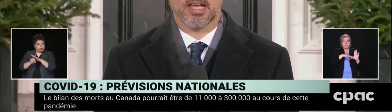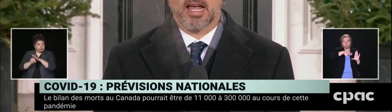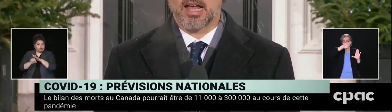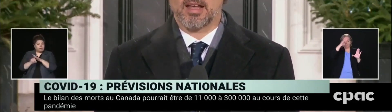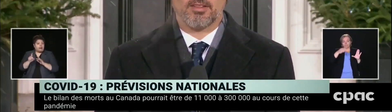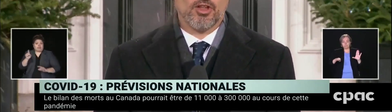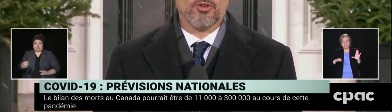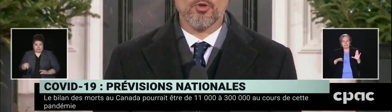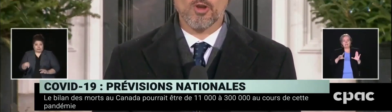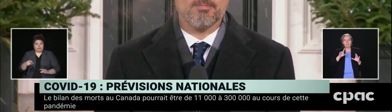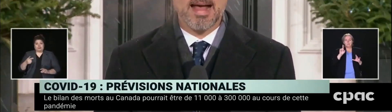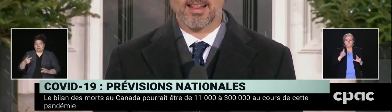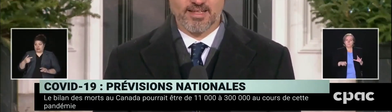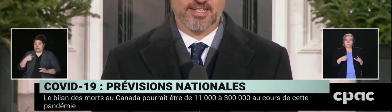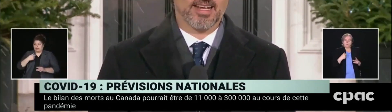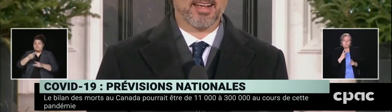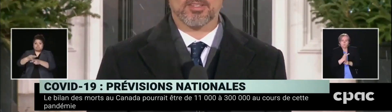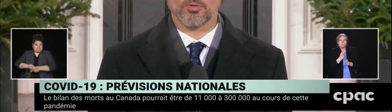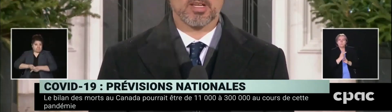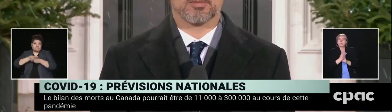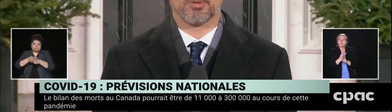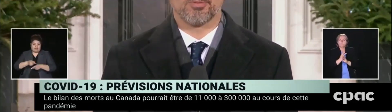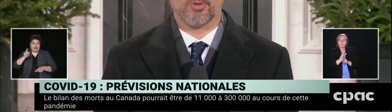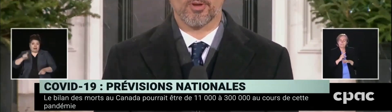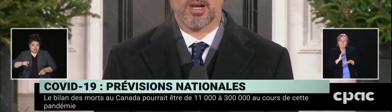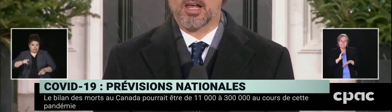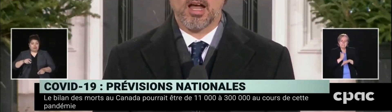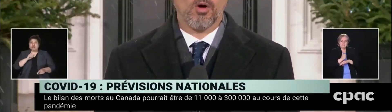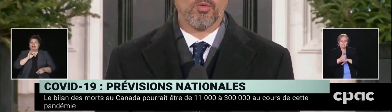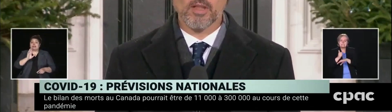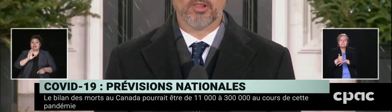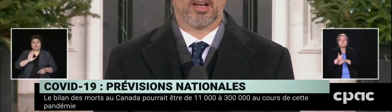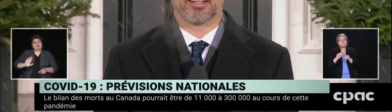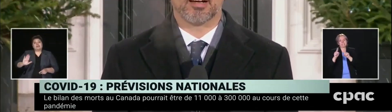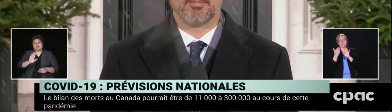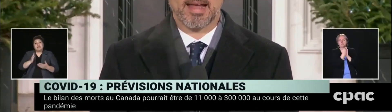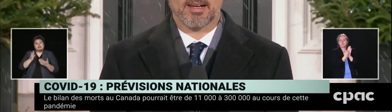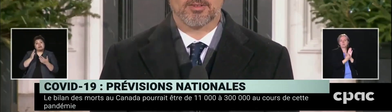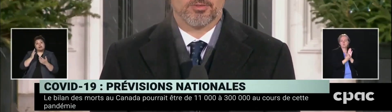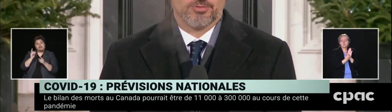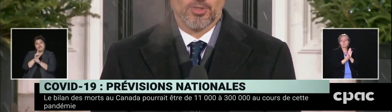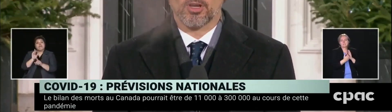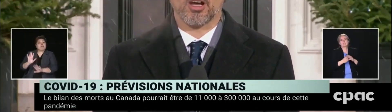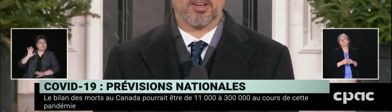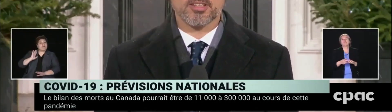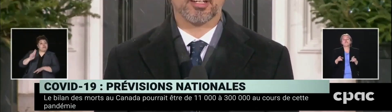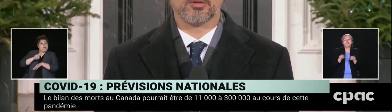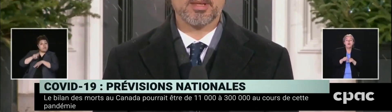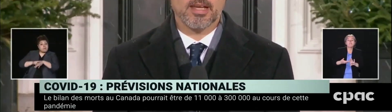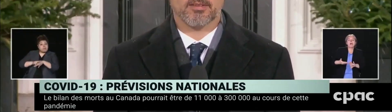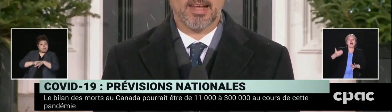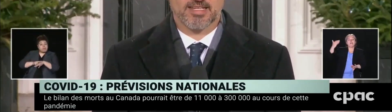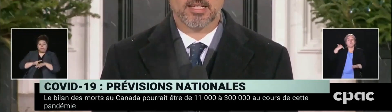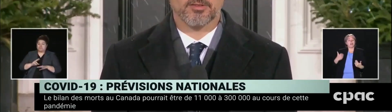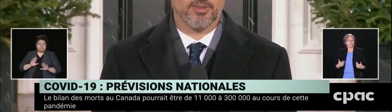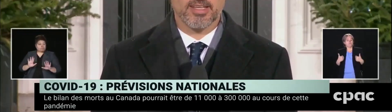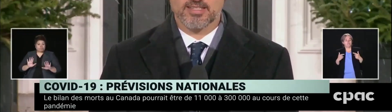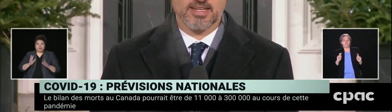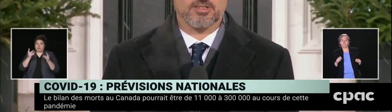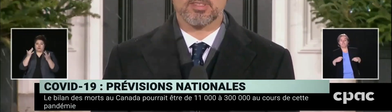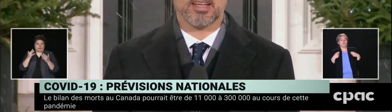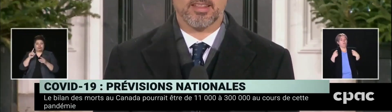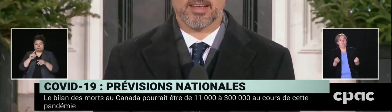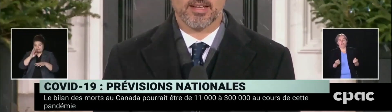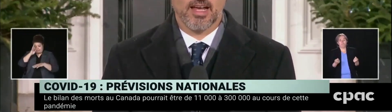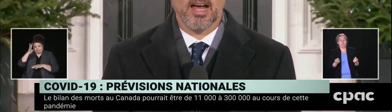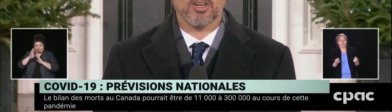measures. Normality as it was before will not come back full on until we get a vaccine for this. And as